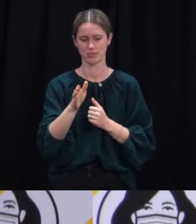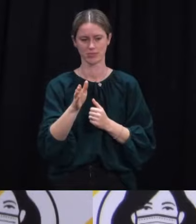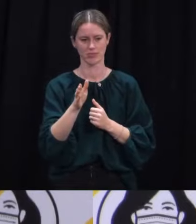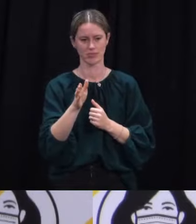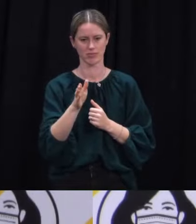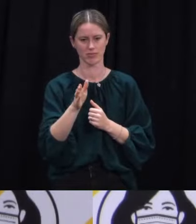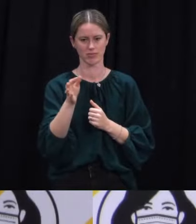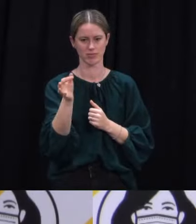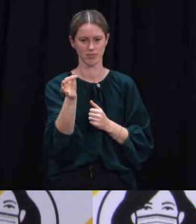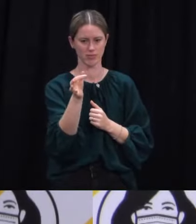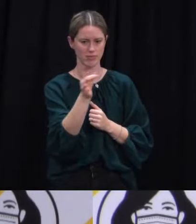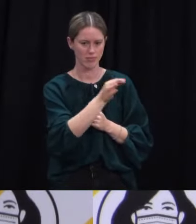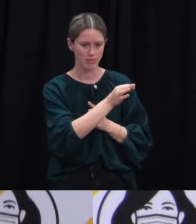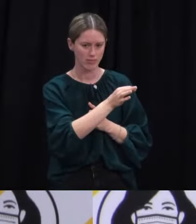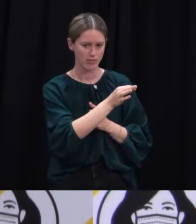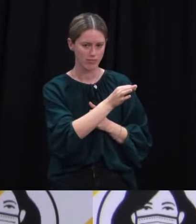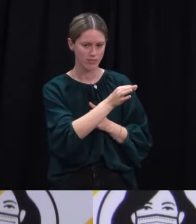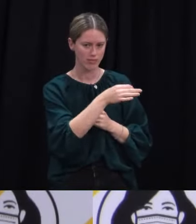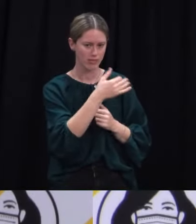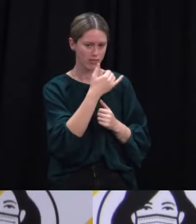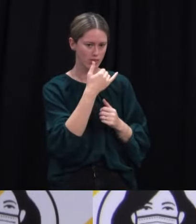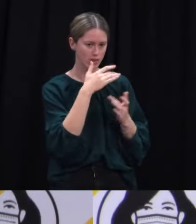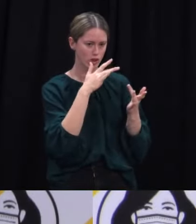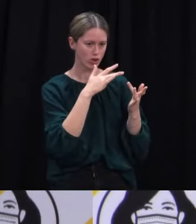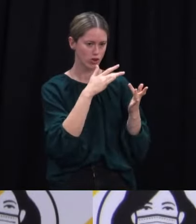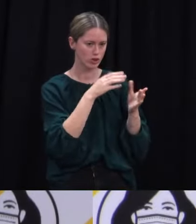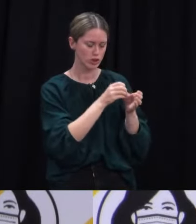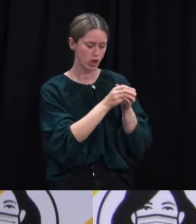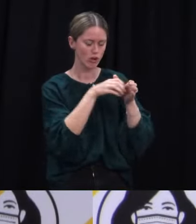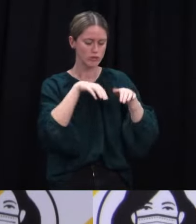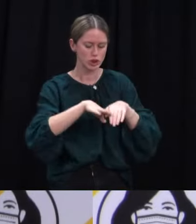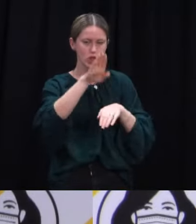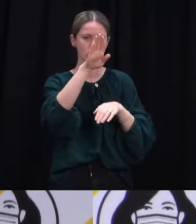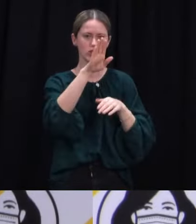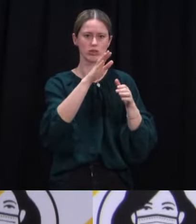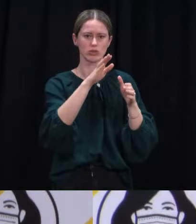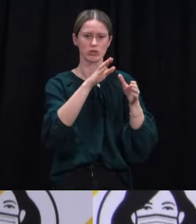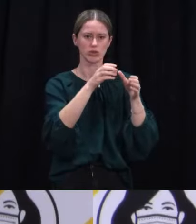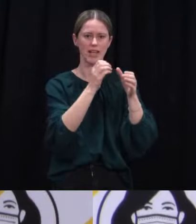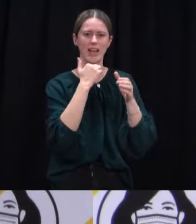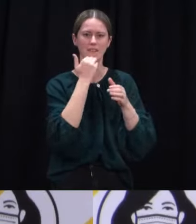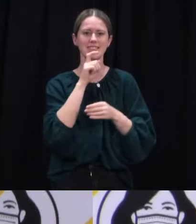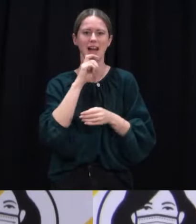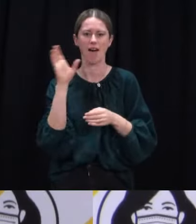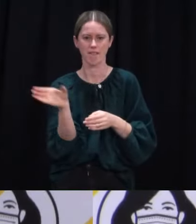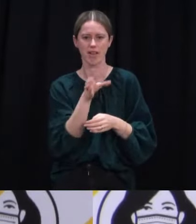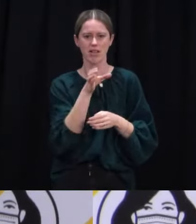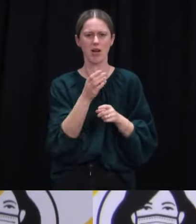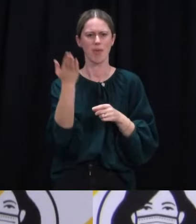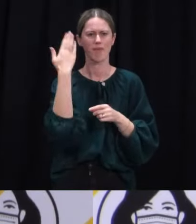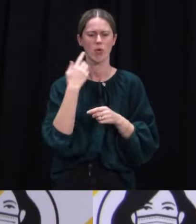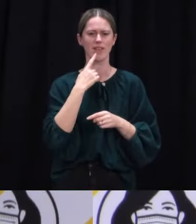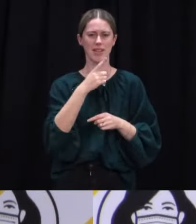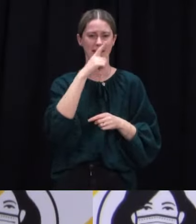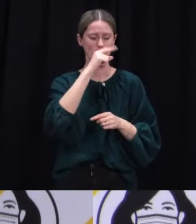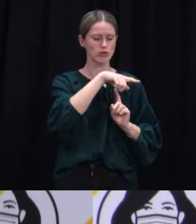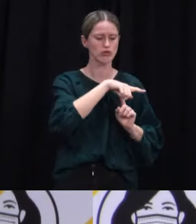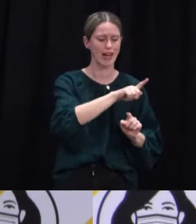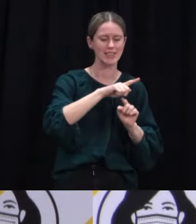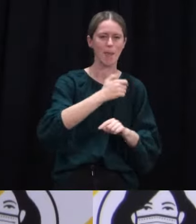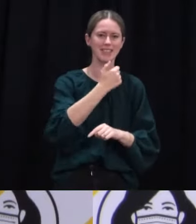asking about surge capacity with contact tracing, the ministry before the outbreak said that they had surge capacity for 6,000 to trace